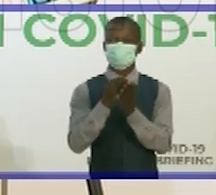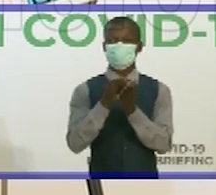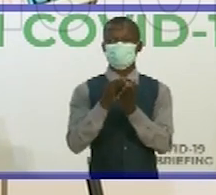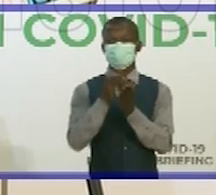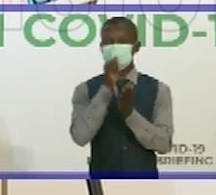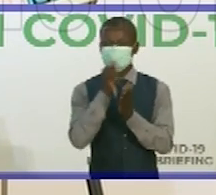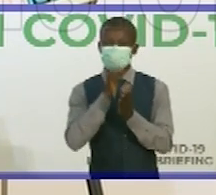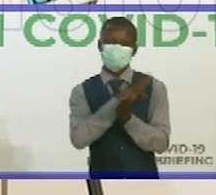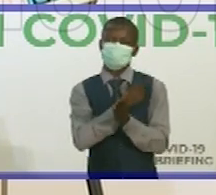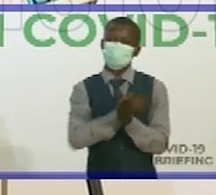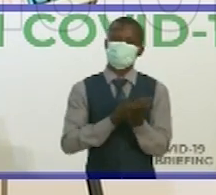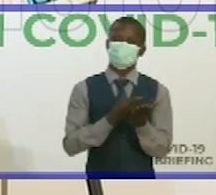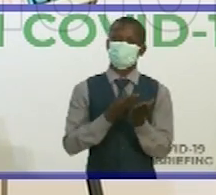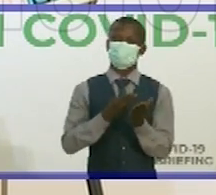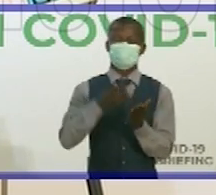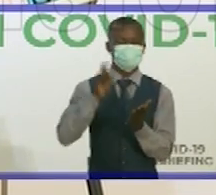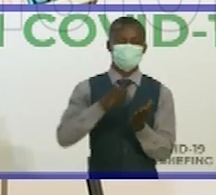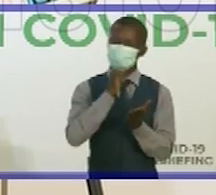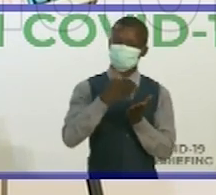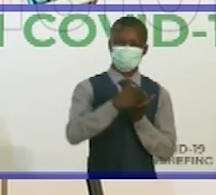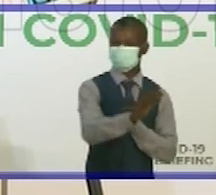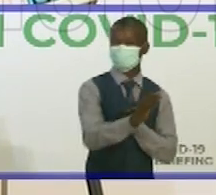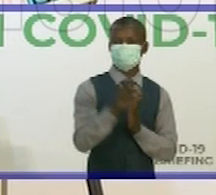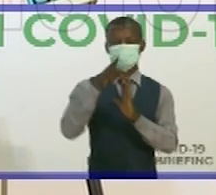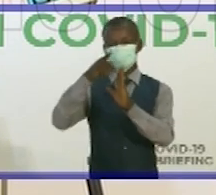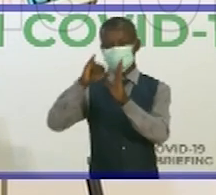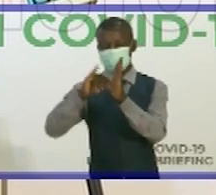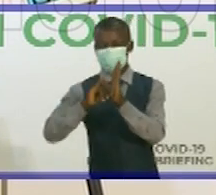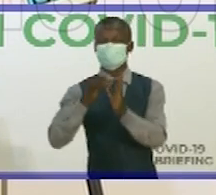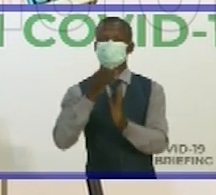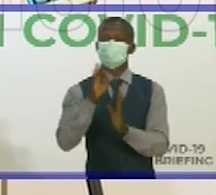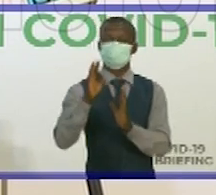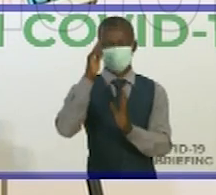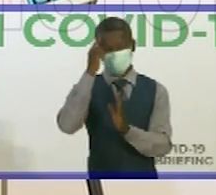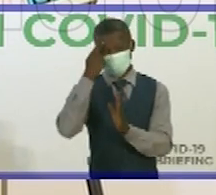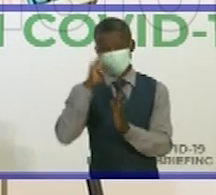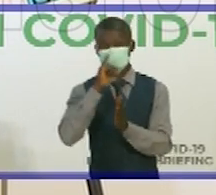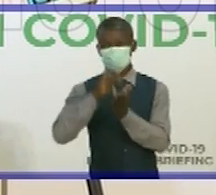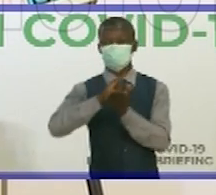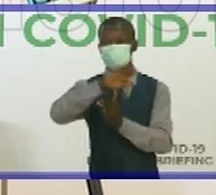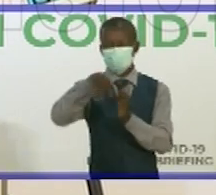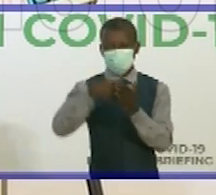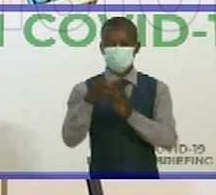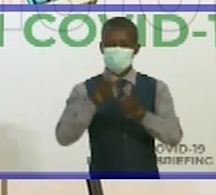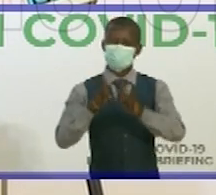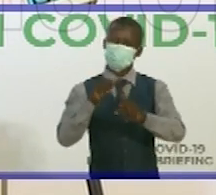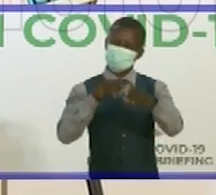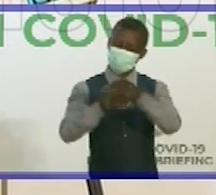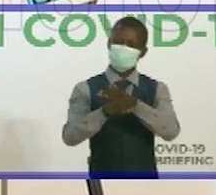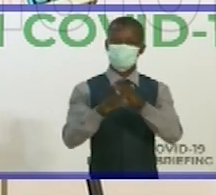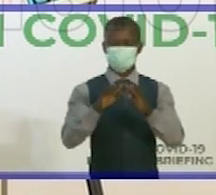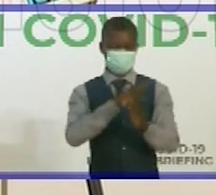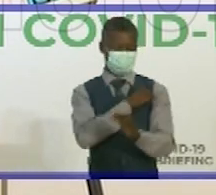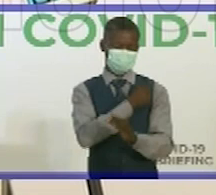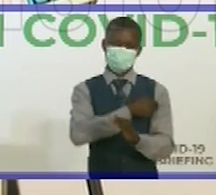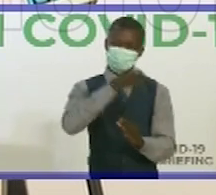the same topic. The policy of the government is that all persons who come to hospitals should be given attention